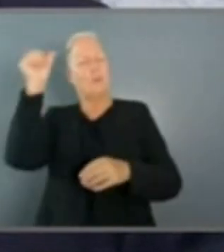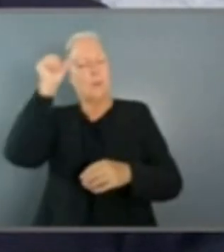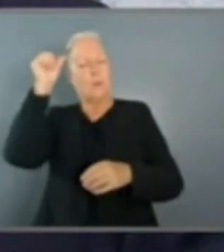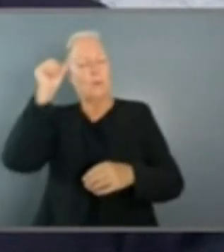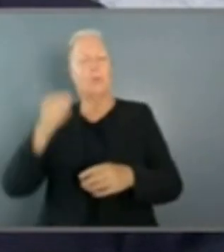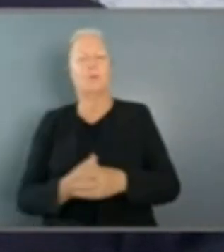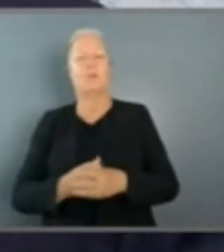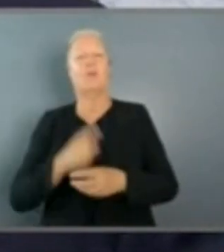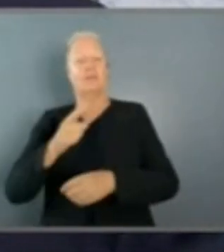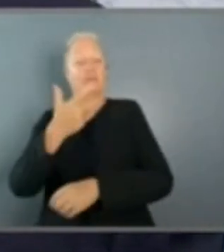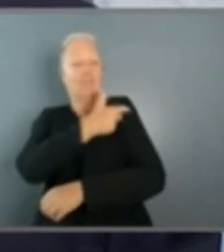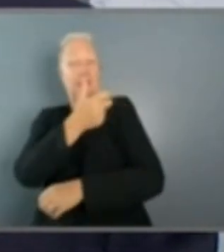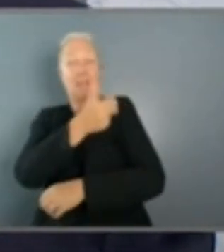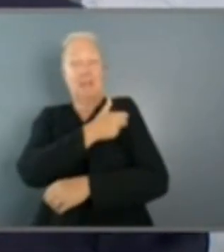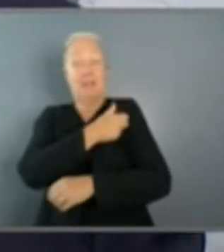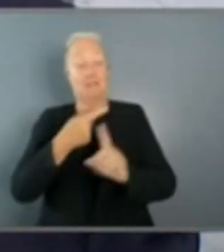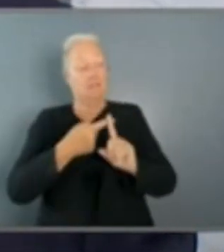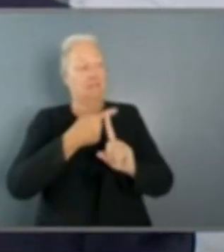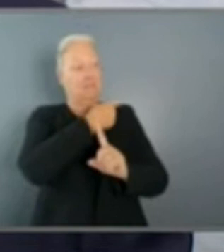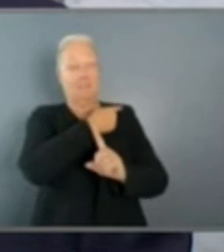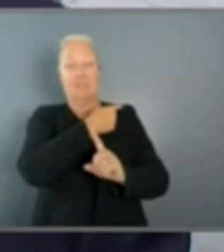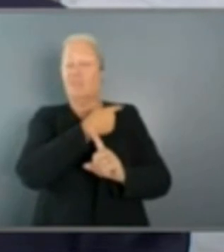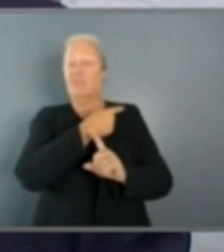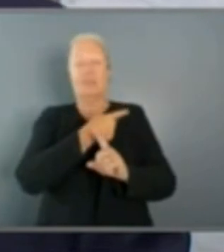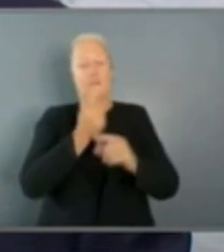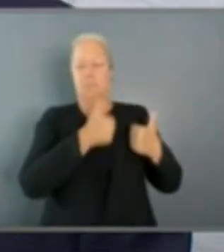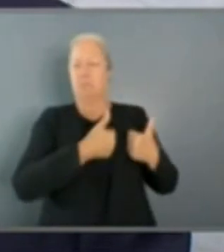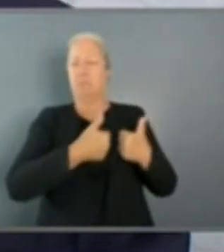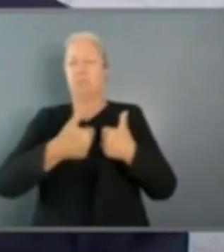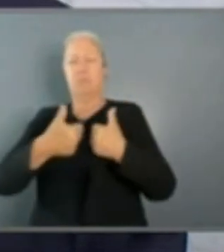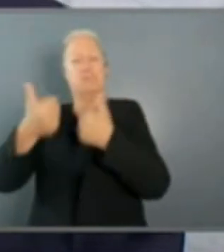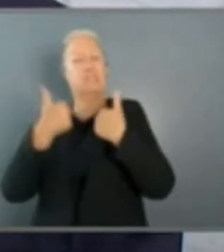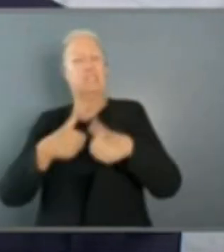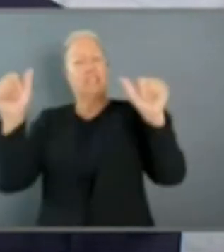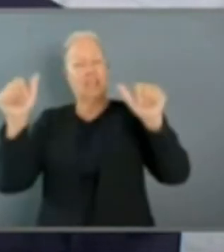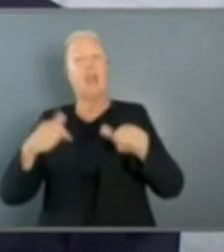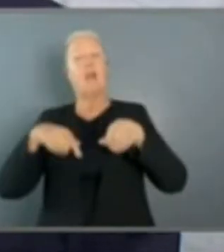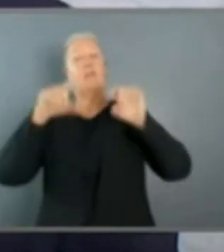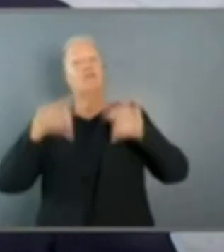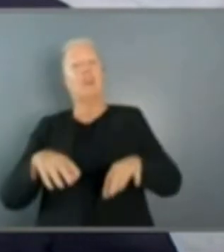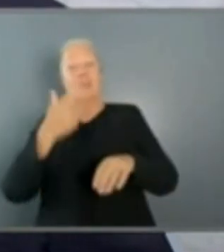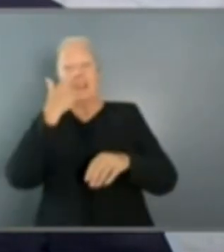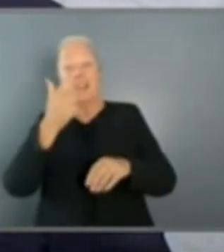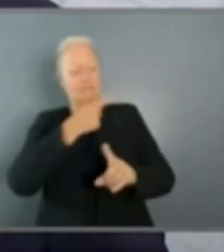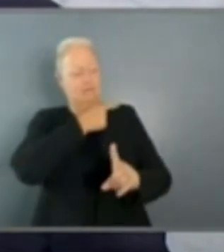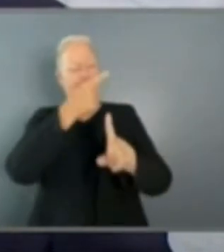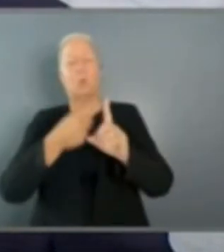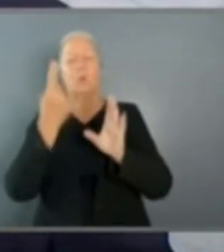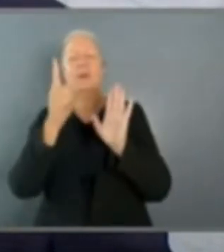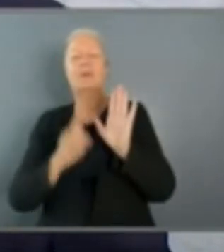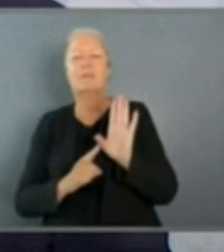had such incredible success in managing the impact of the COVID-19 pandemic, I think they would be generous in